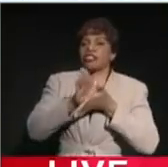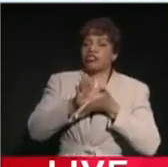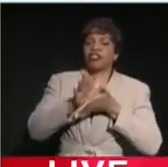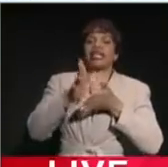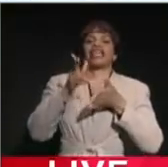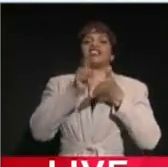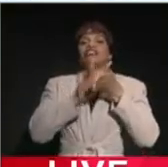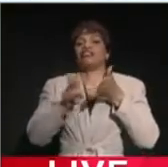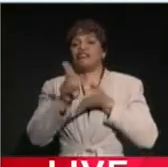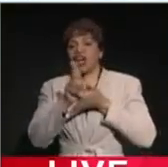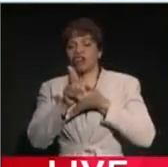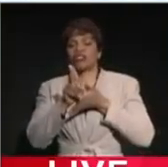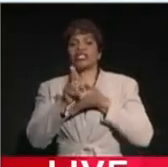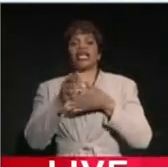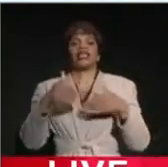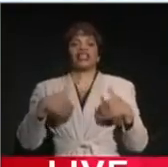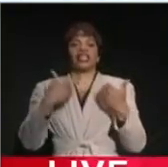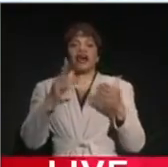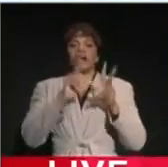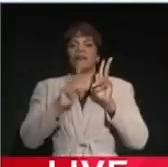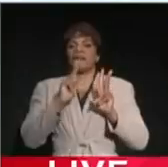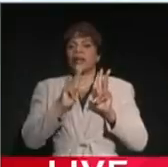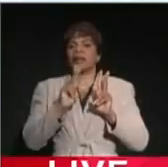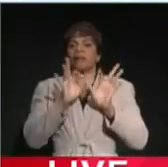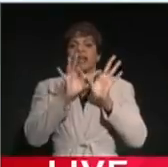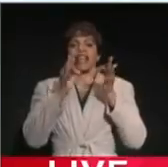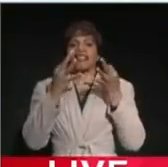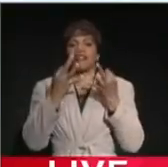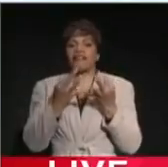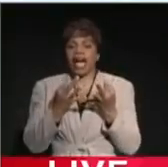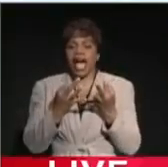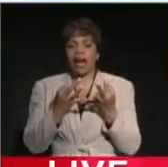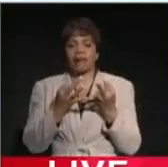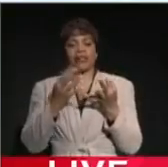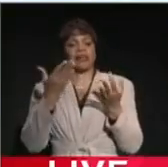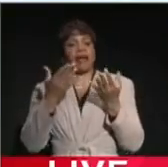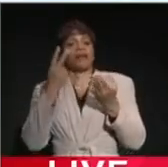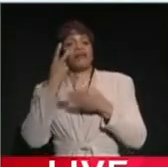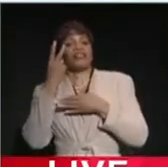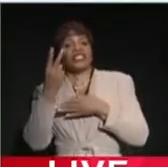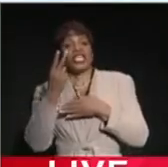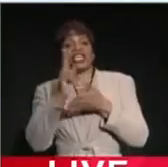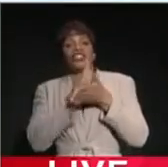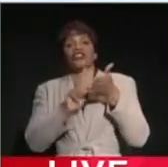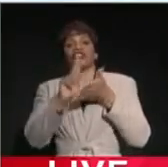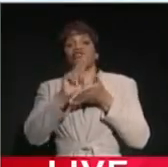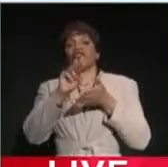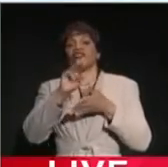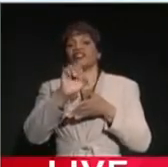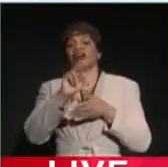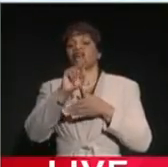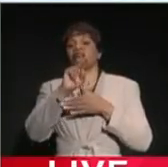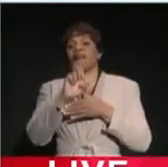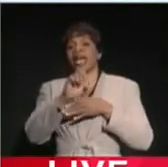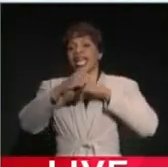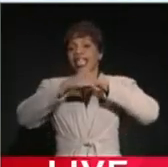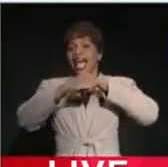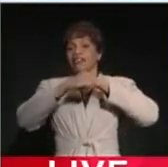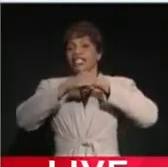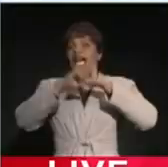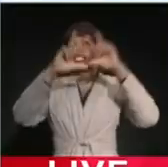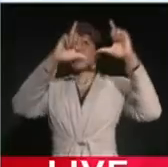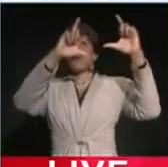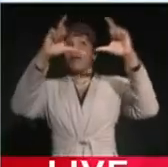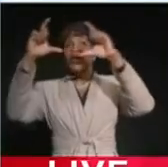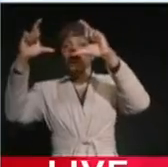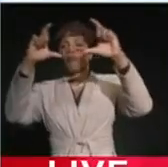of too many young people and their families. It's maddening. You probably have seen this. The University of Maine advertises in a billboard